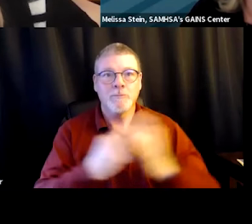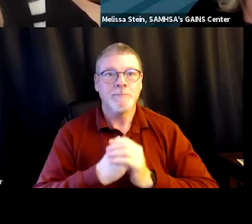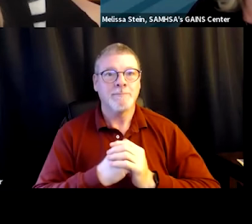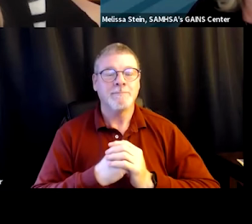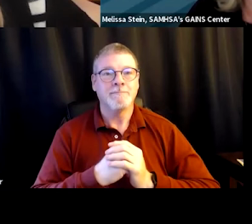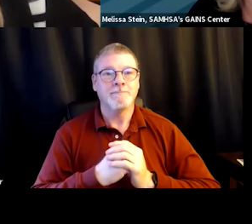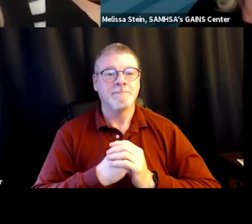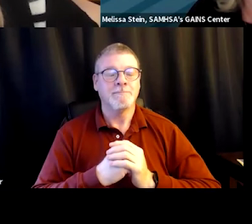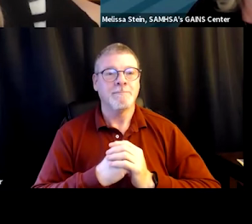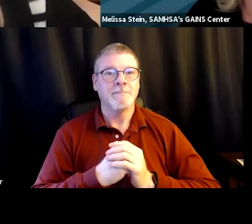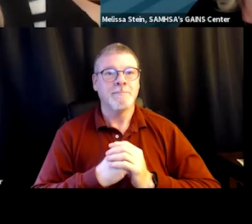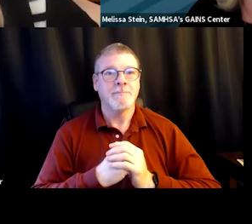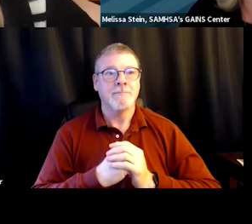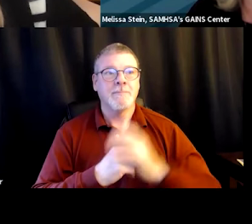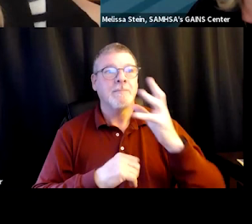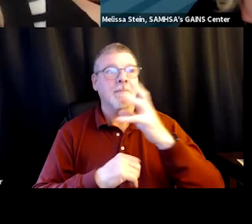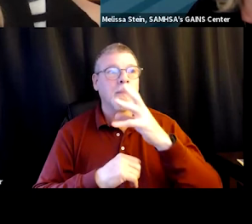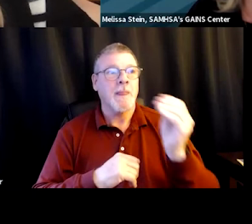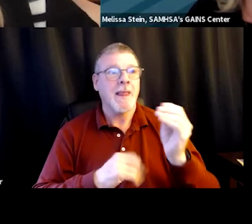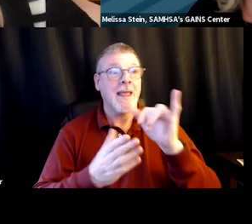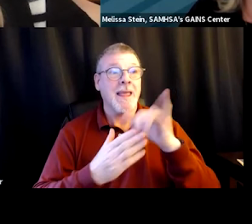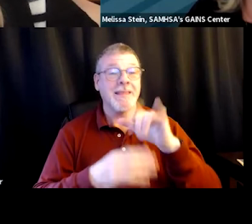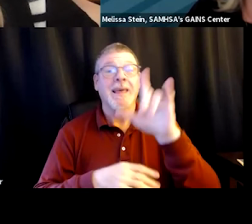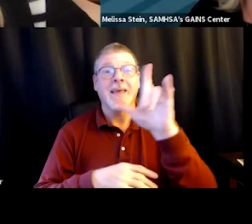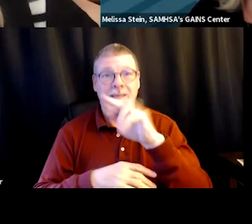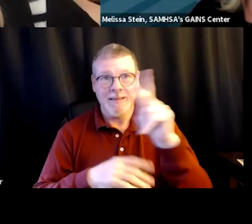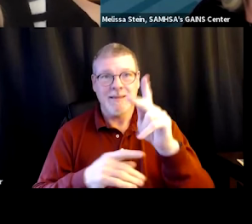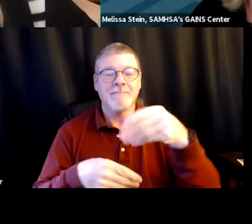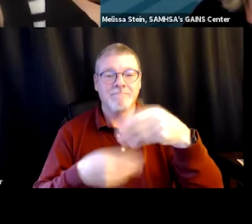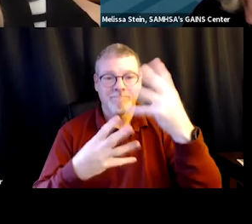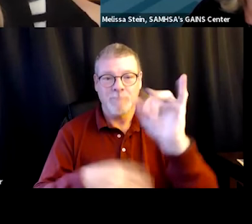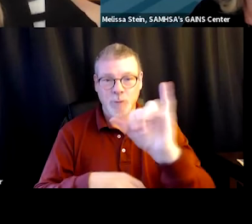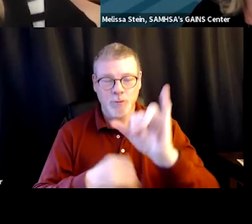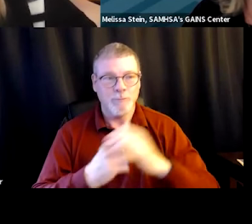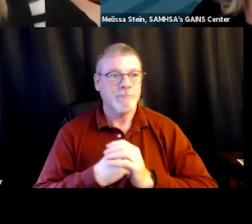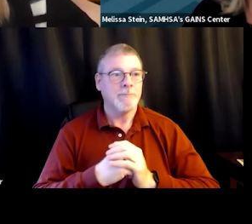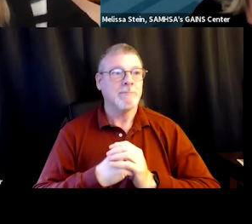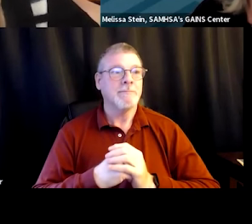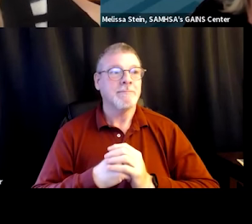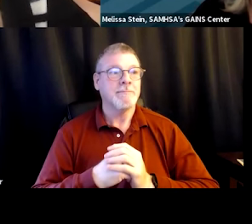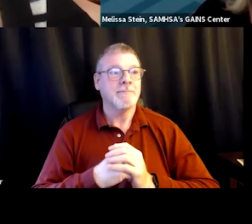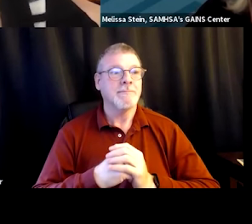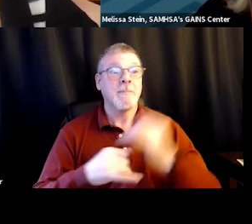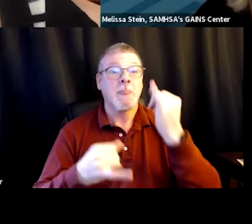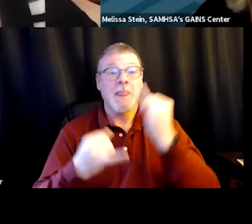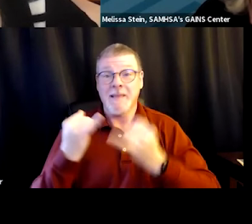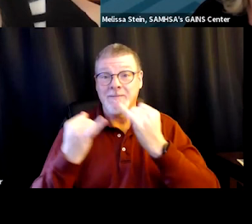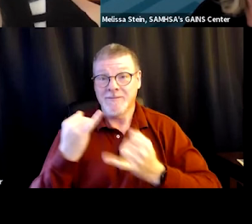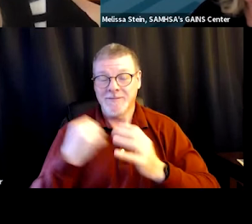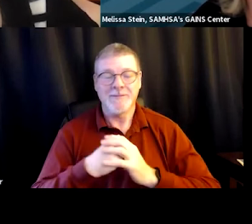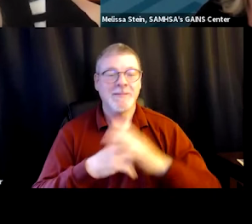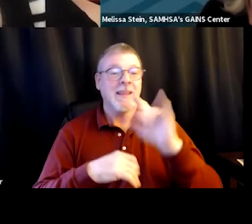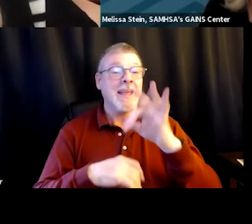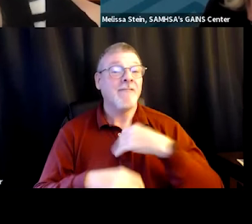Center. And that chat, the link is also dropped in the chat. And then finally, if you do have